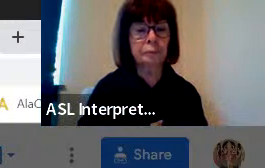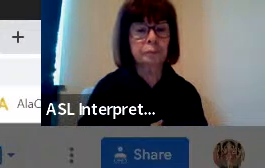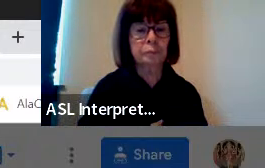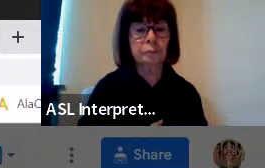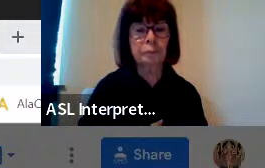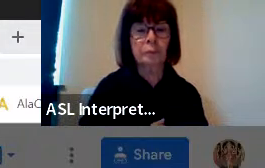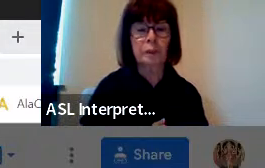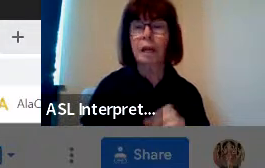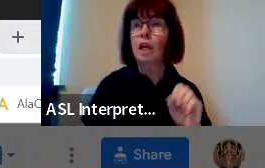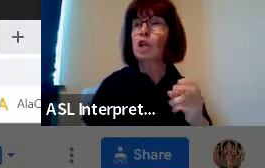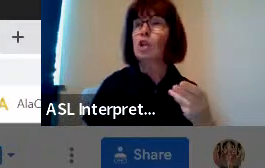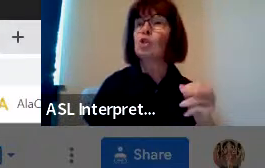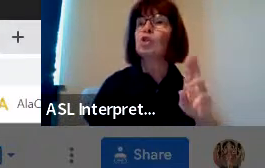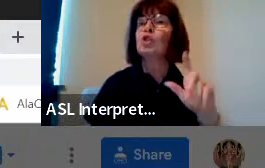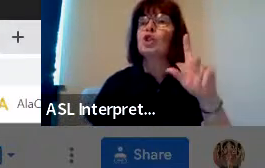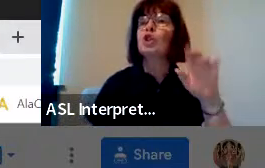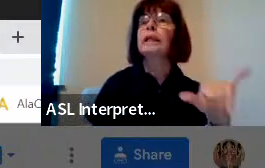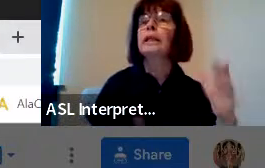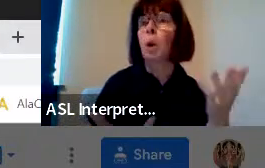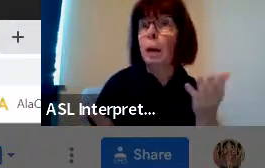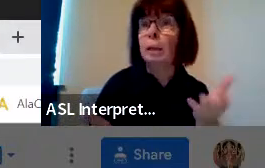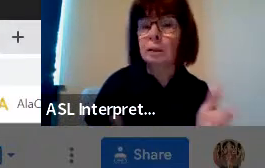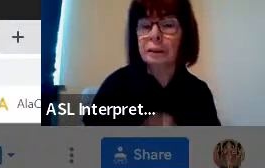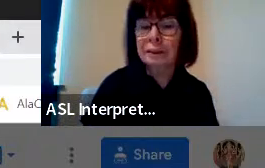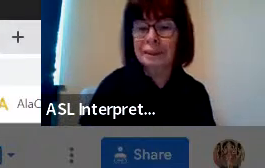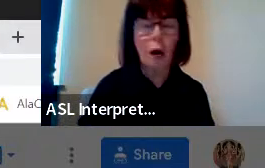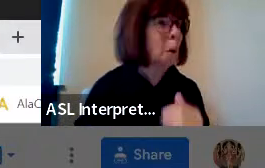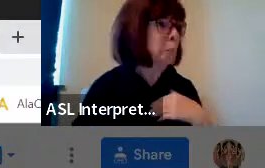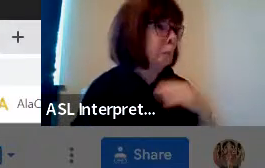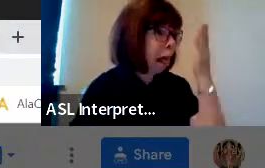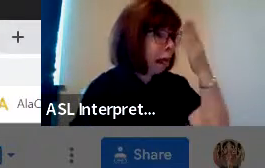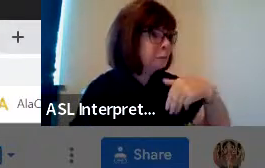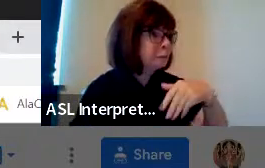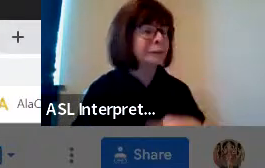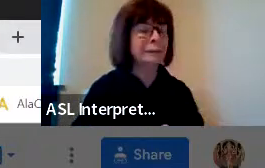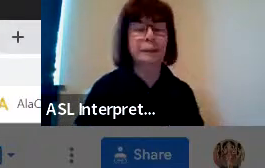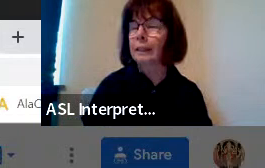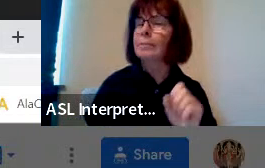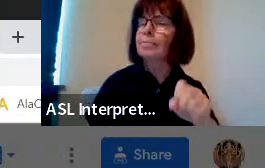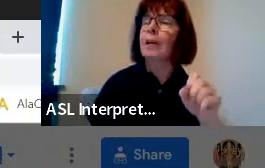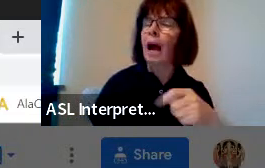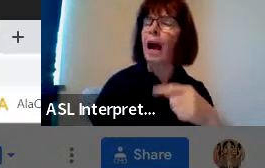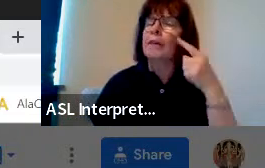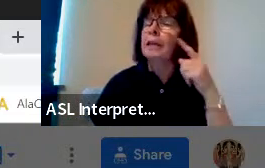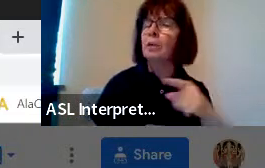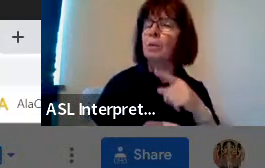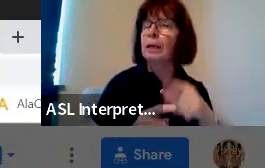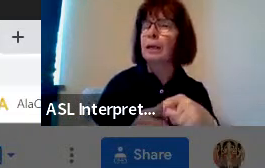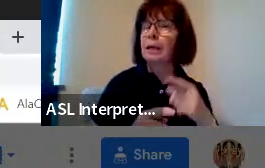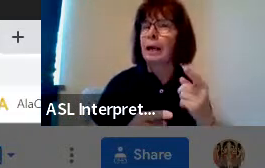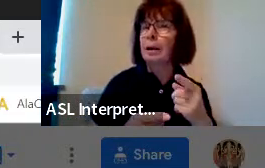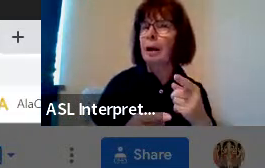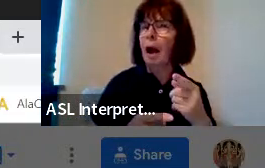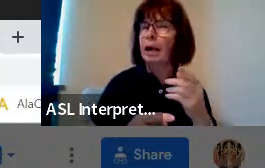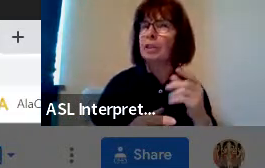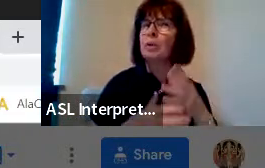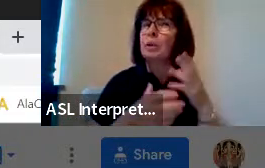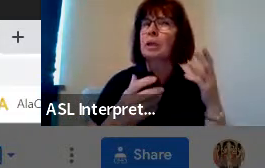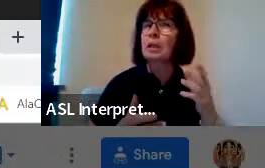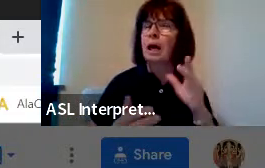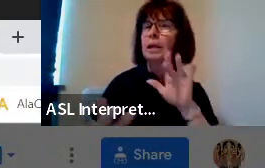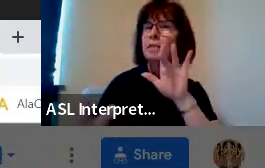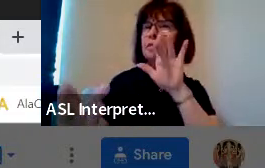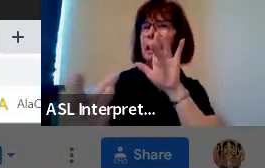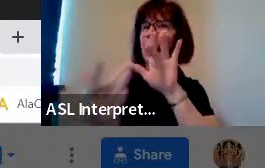Shirley has her hand raised. Go ahead, Shirley. Sorry. Yeah, I think when it comes to me, because I do a lot of outreach in the community, and